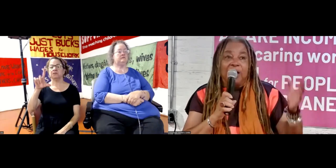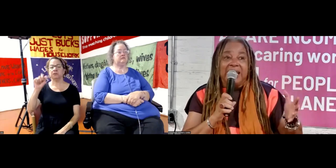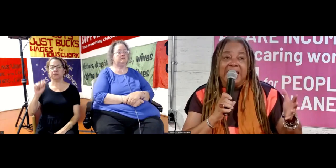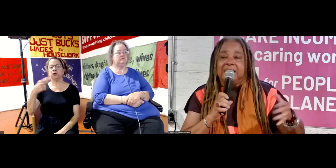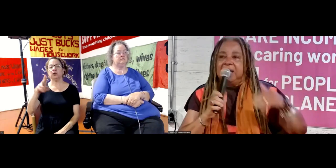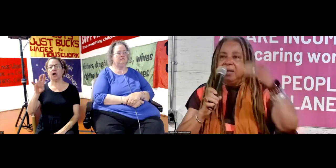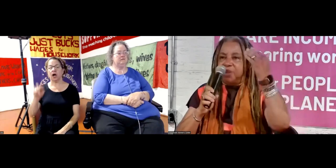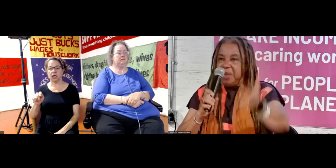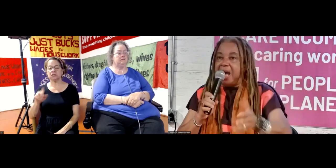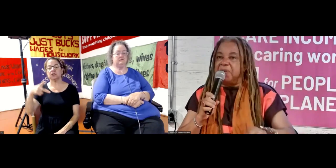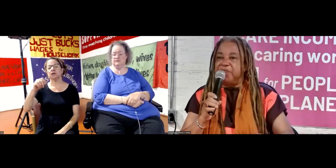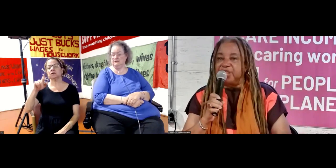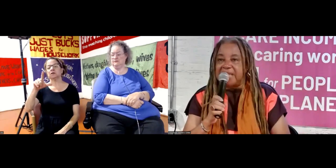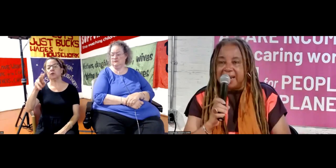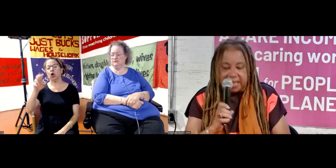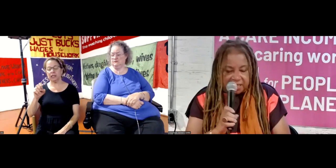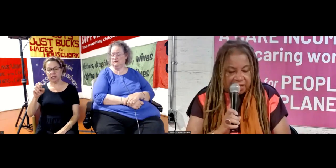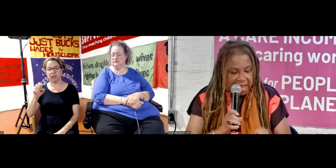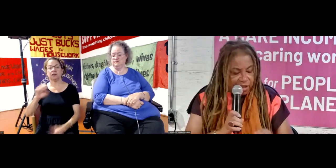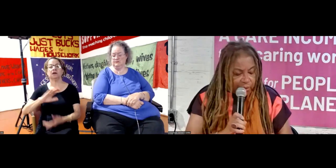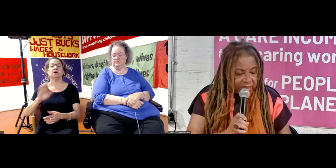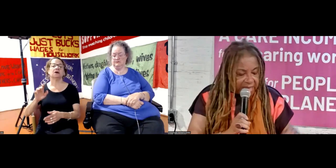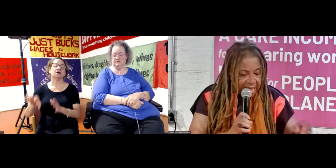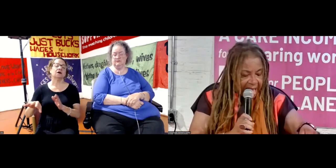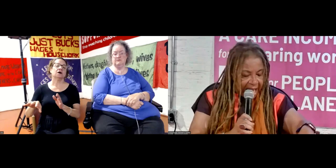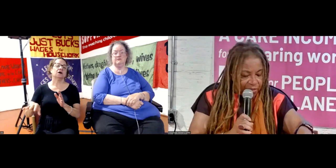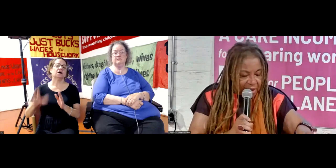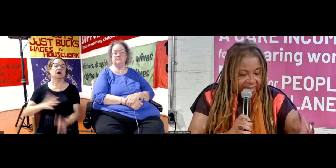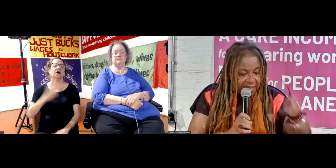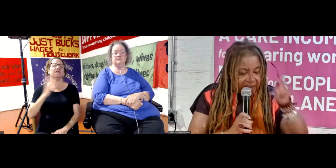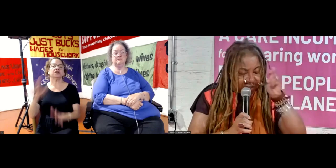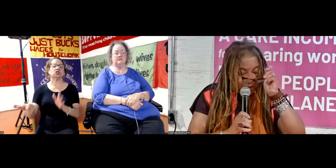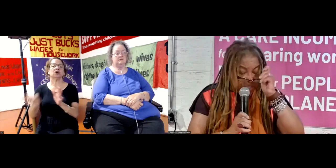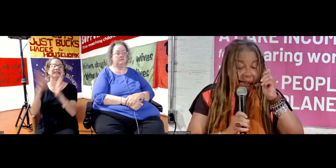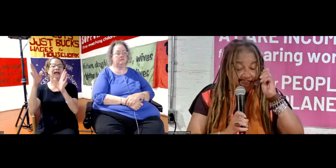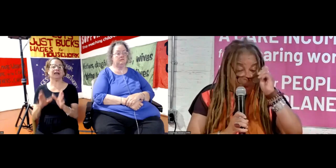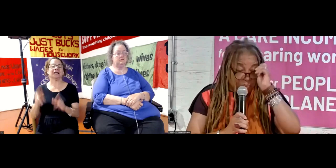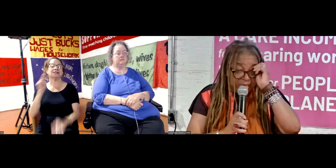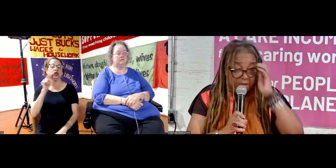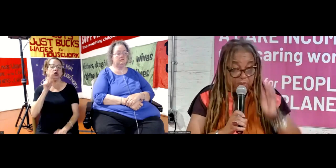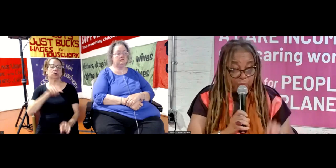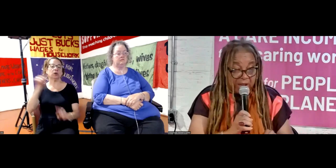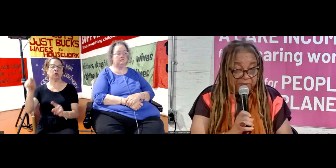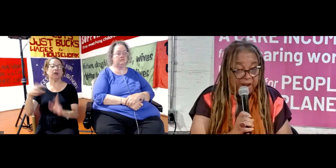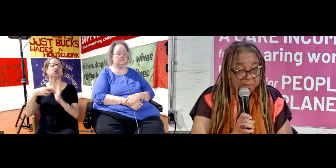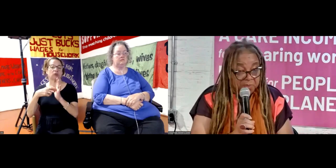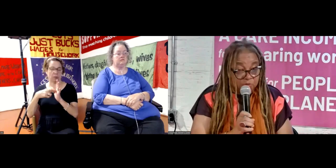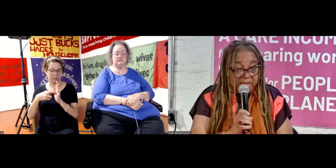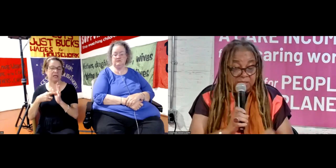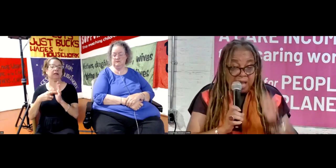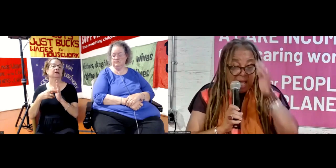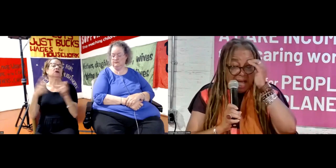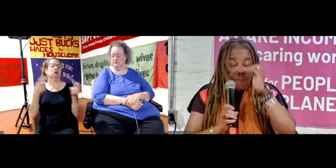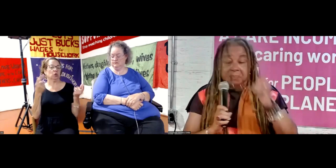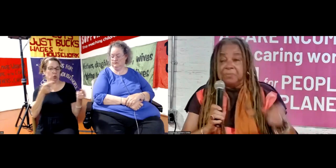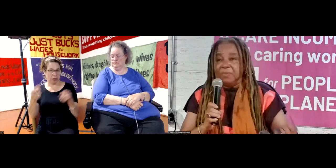and Pauline to become official delegates in Houston, and the rest is history in terms of what we did with the welfare